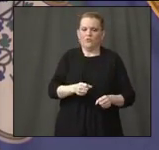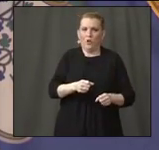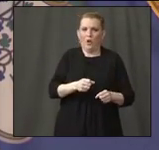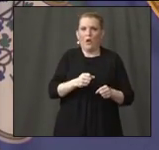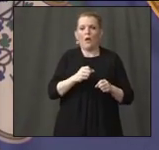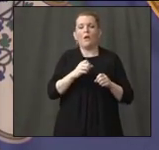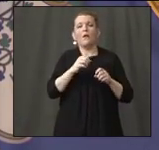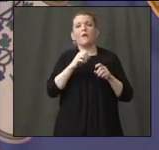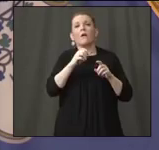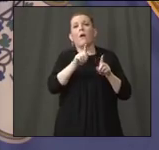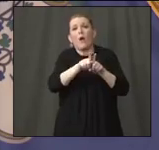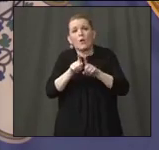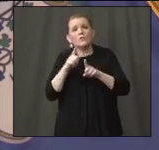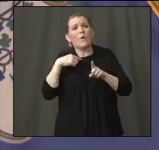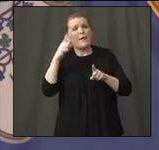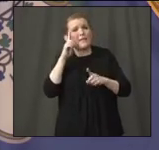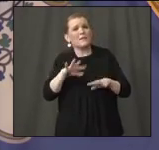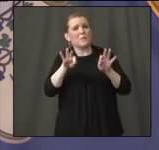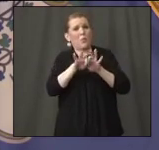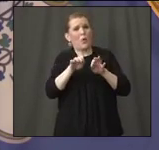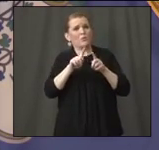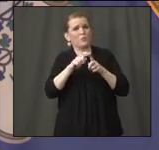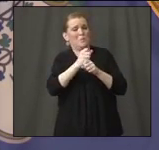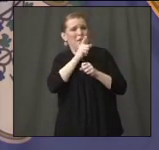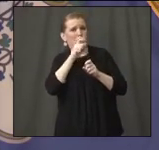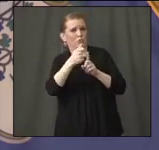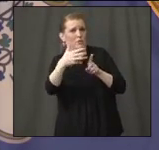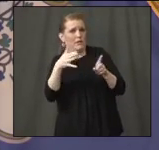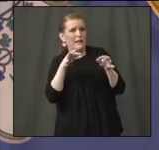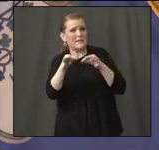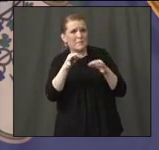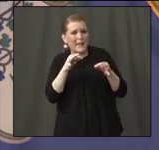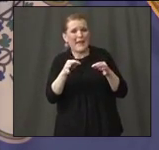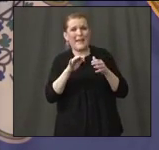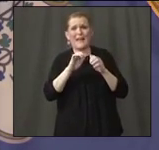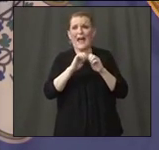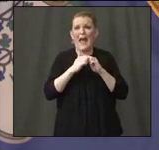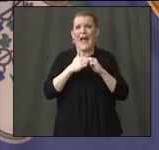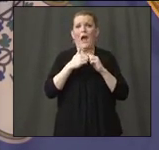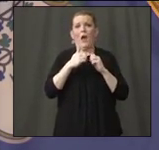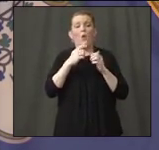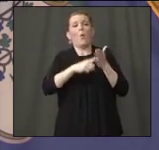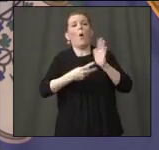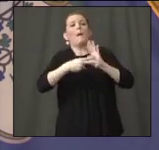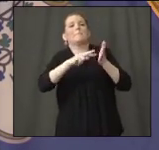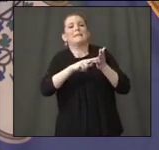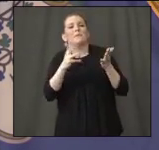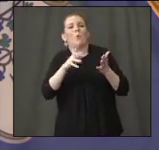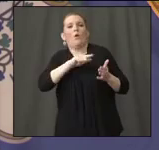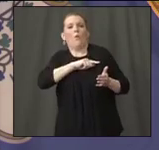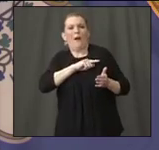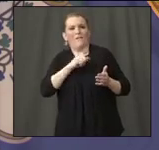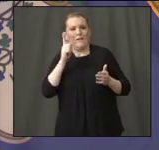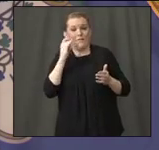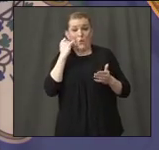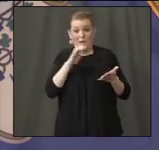maybe remember in Wuhan that they ended up doubling the number when they said that anybody who